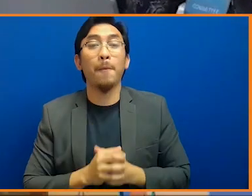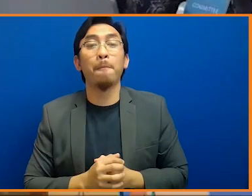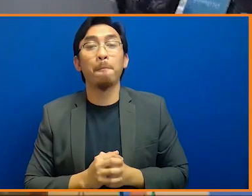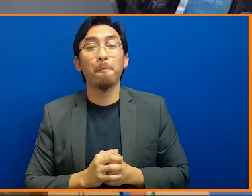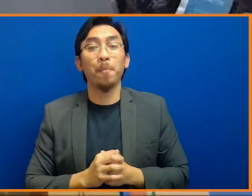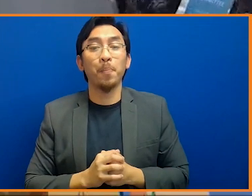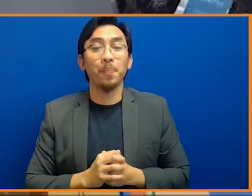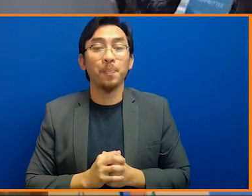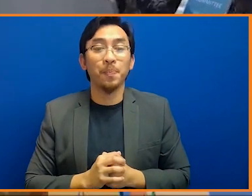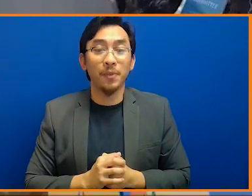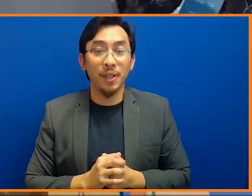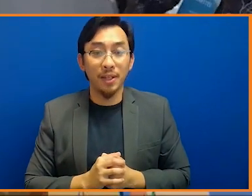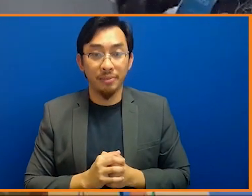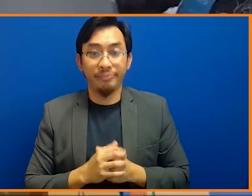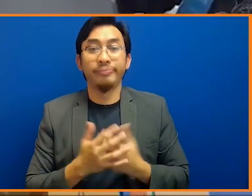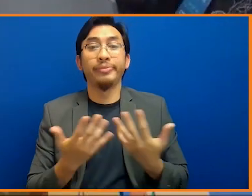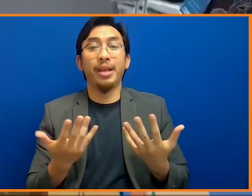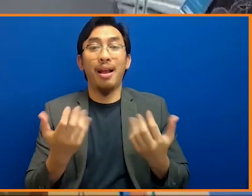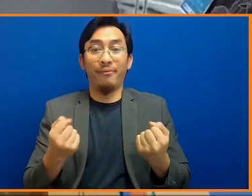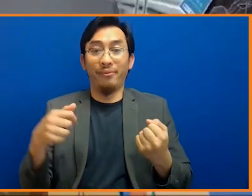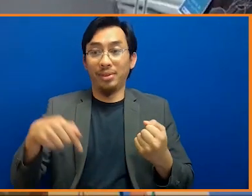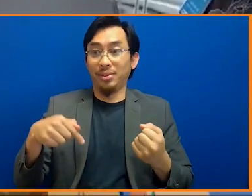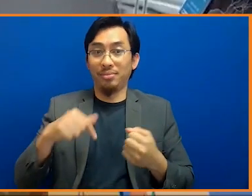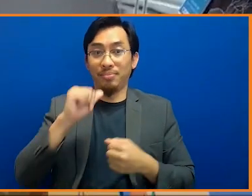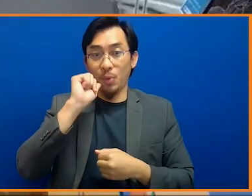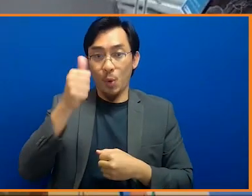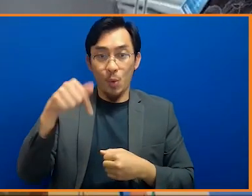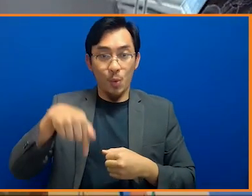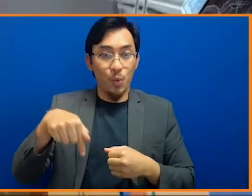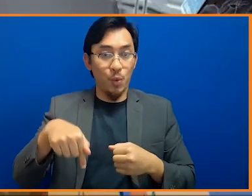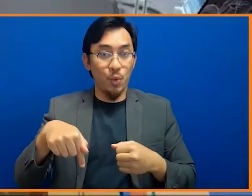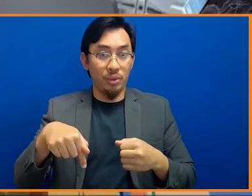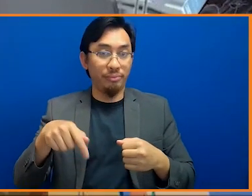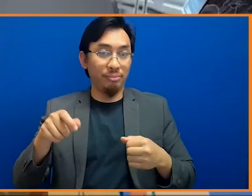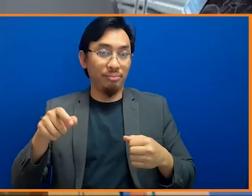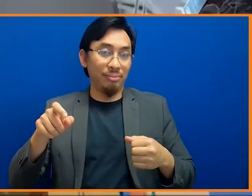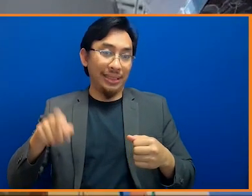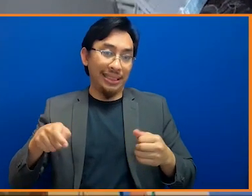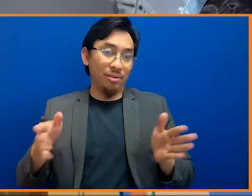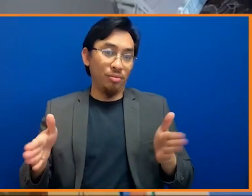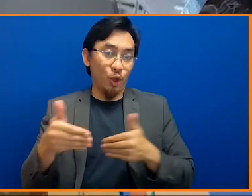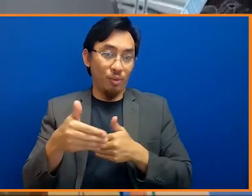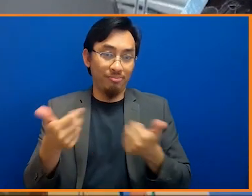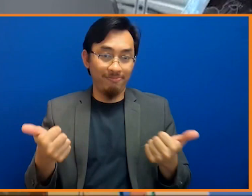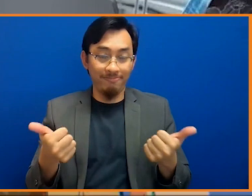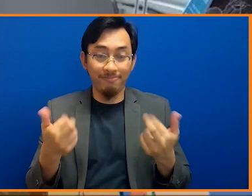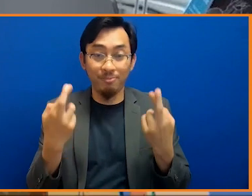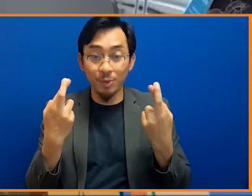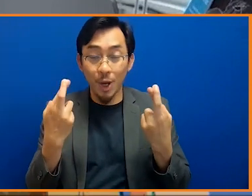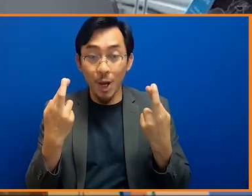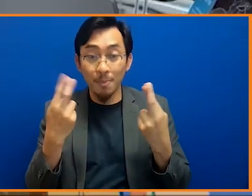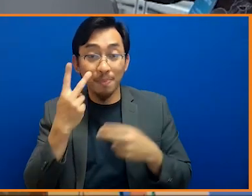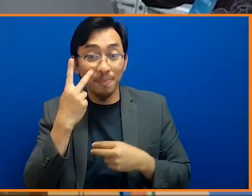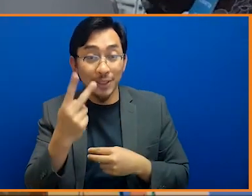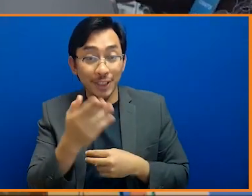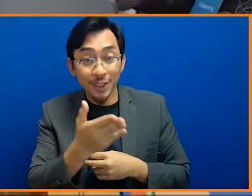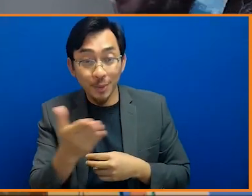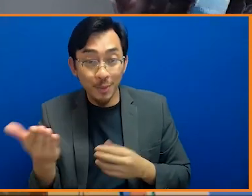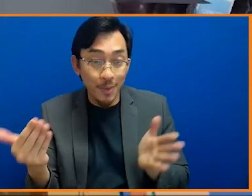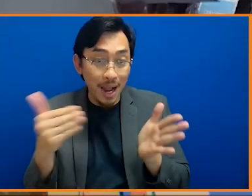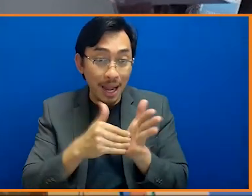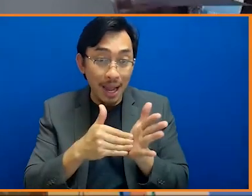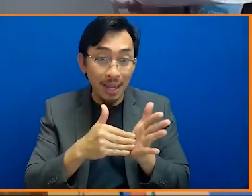as the on-site participant need to be in this room for tomorrow. So I hope to see you